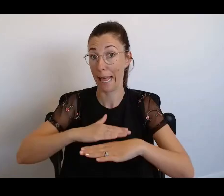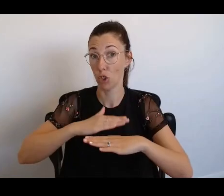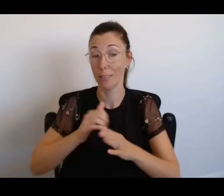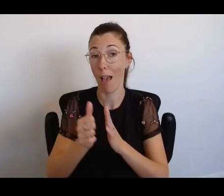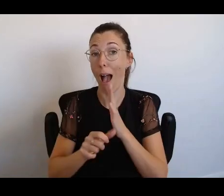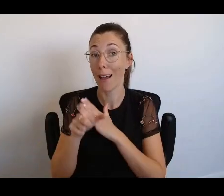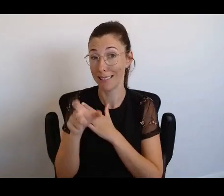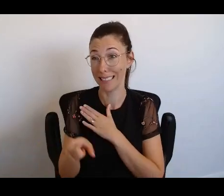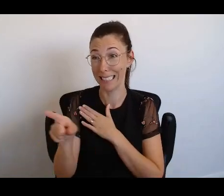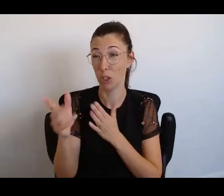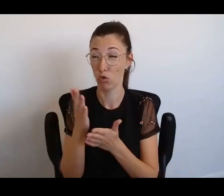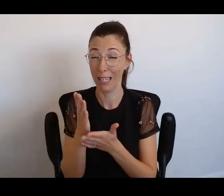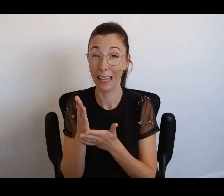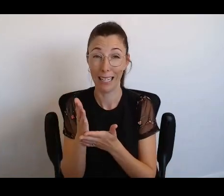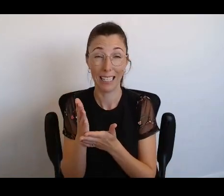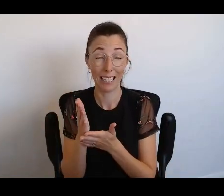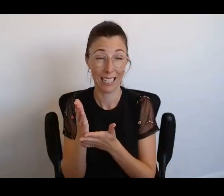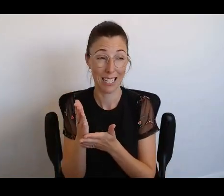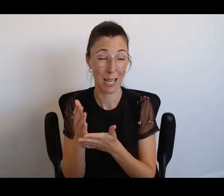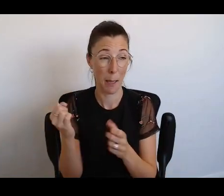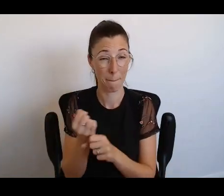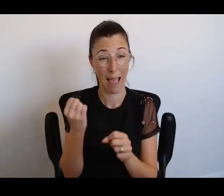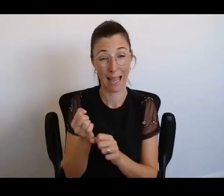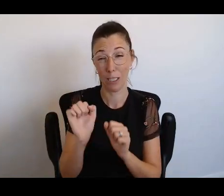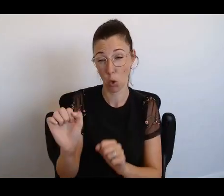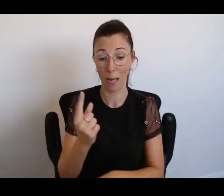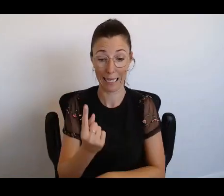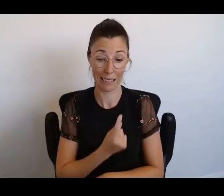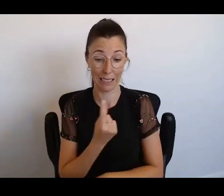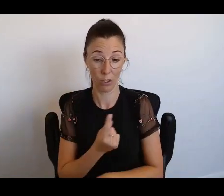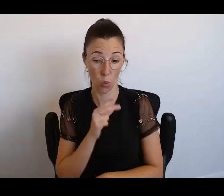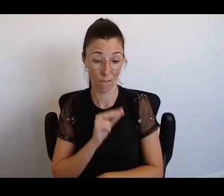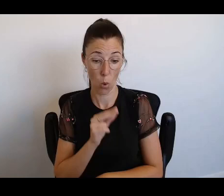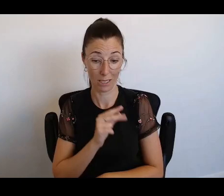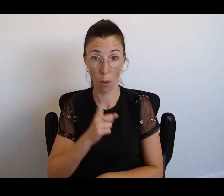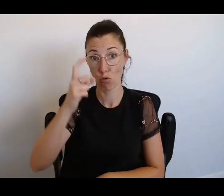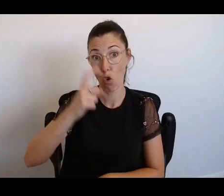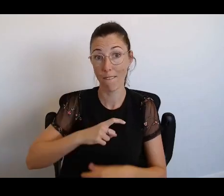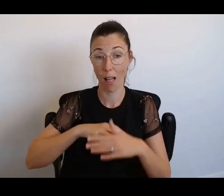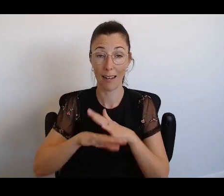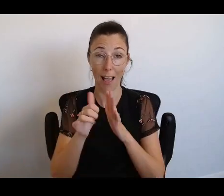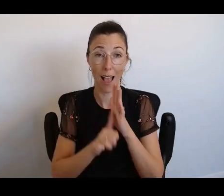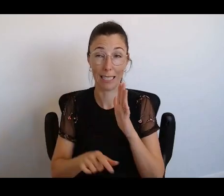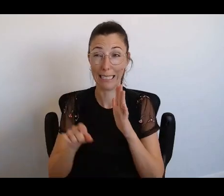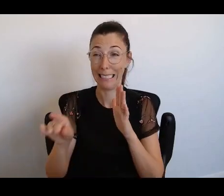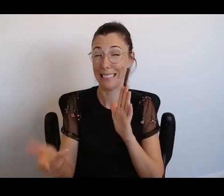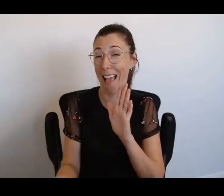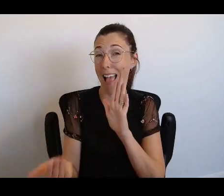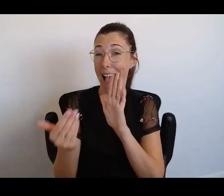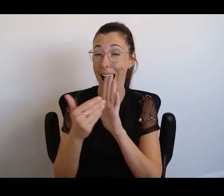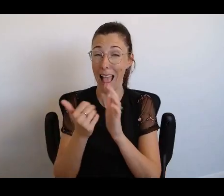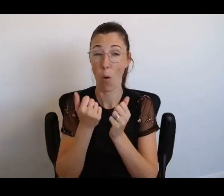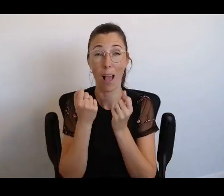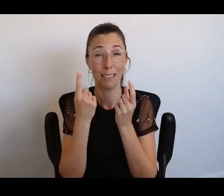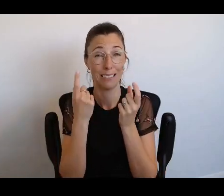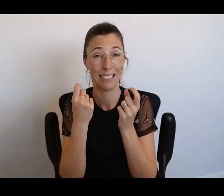individual voice and profile in art. He's added to our understanding of art history by drawing from